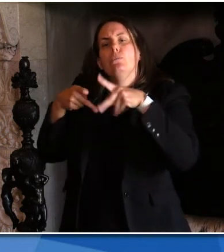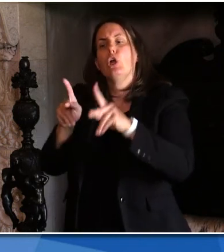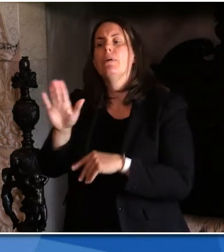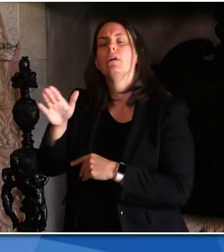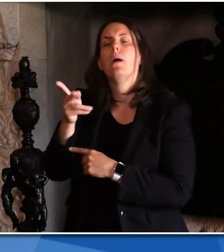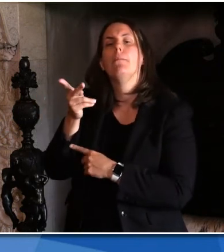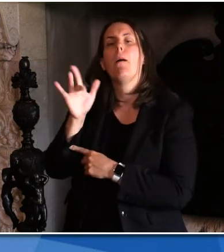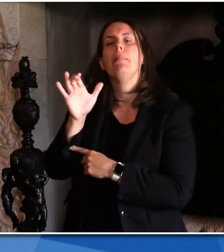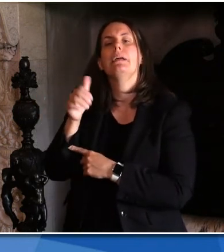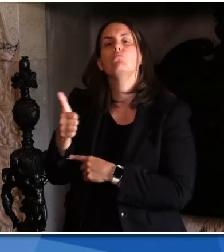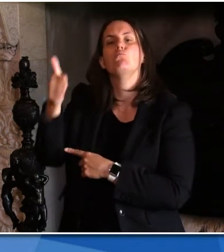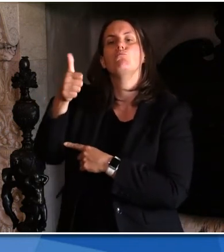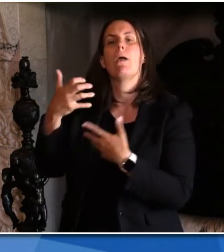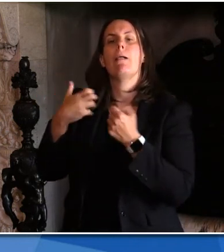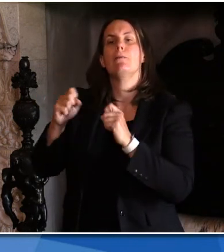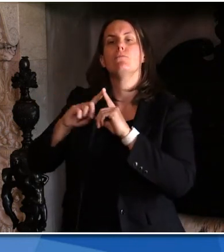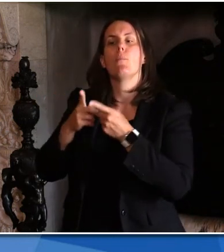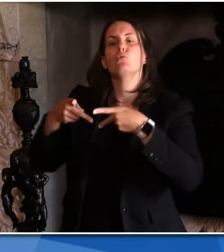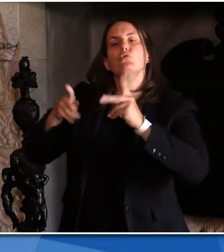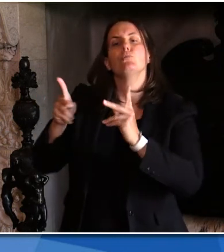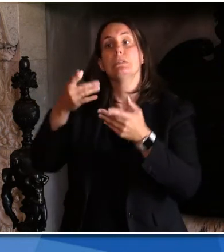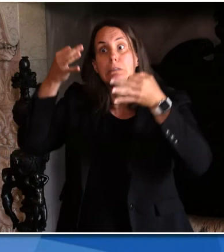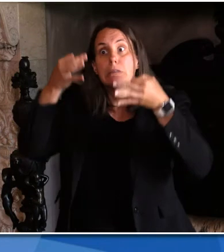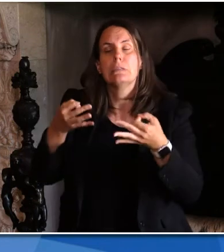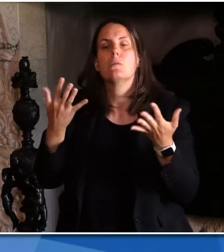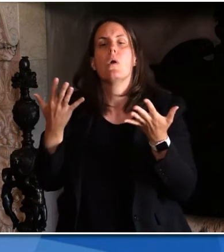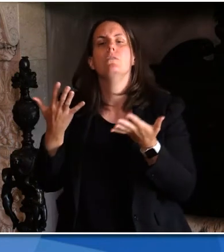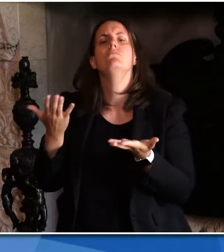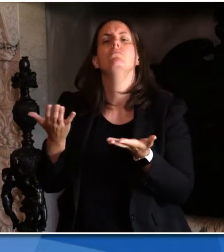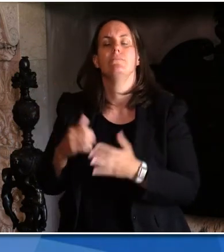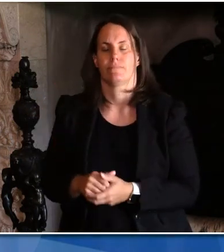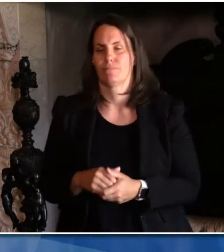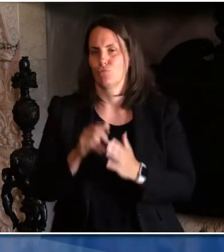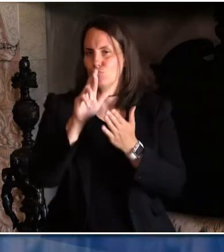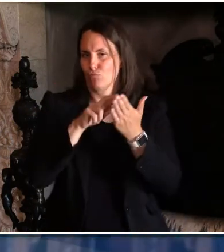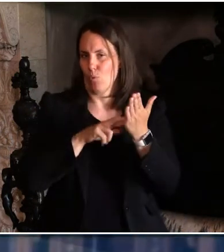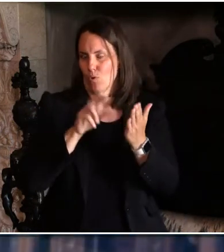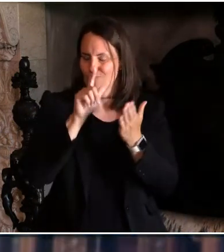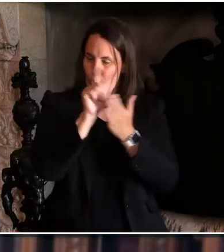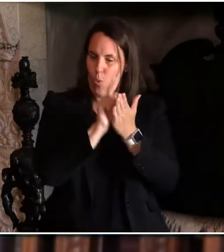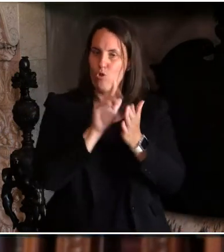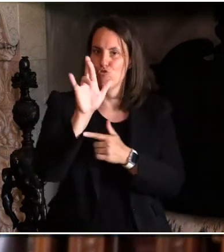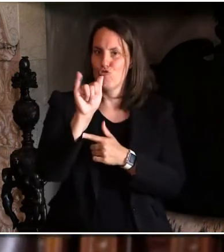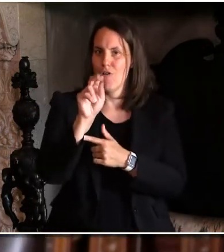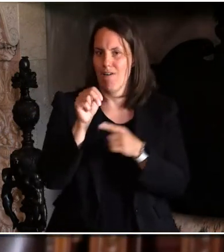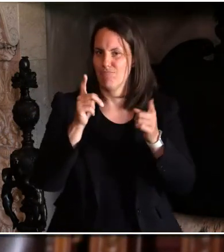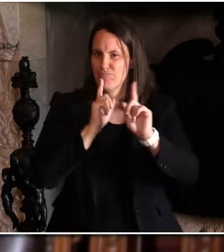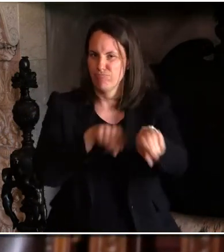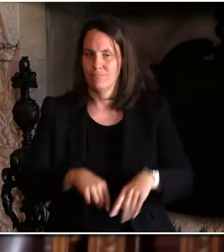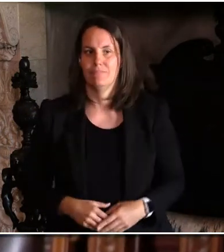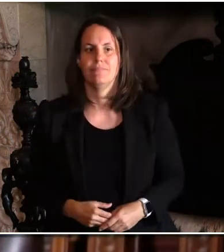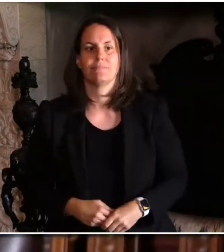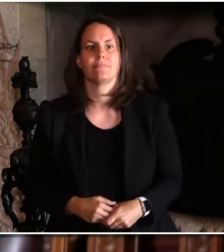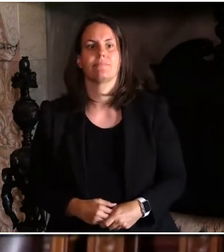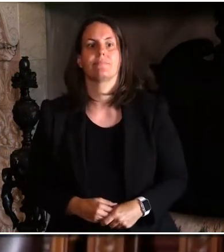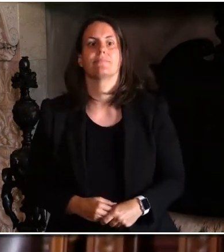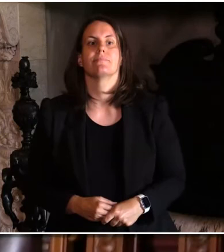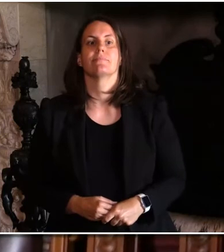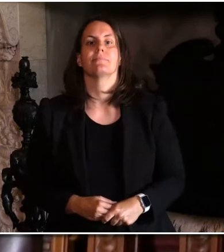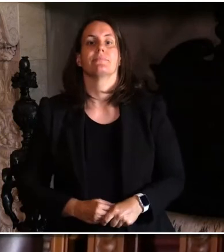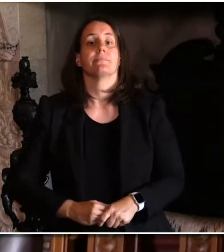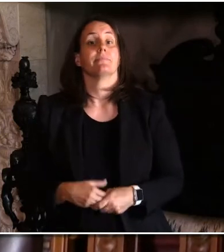this is Ryan Elsister. So it's important to remember, part of the challenge is the Wisconsin Supreme Court, when it